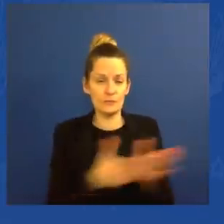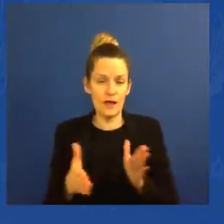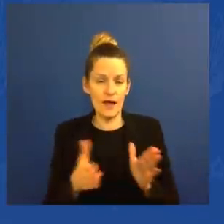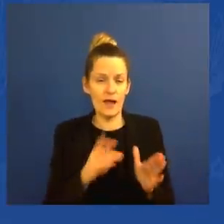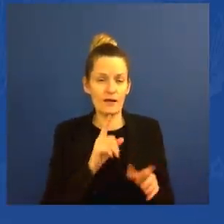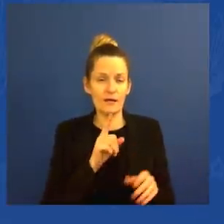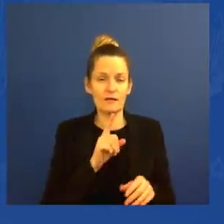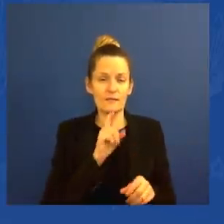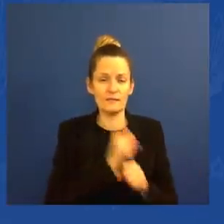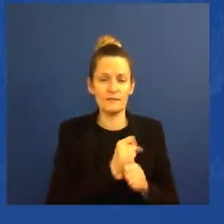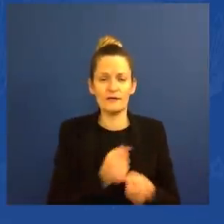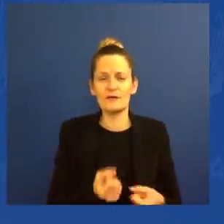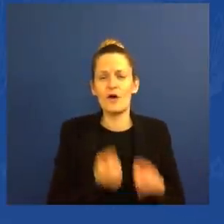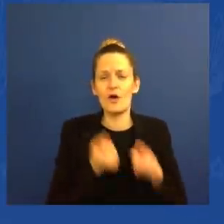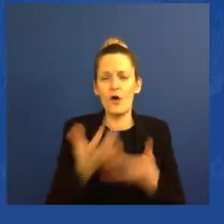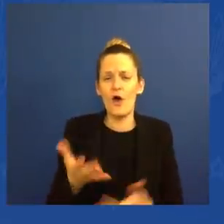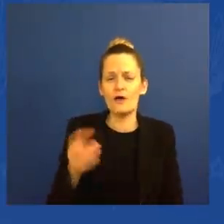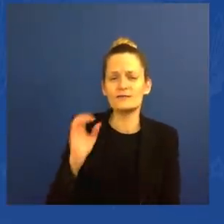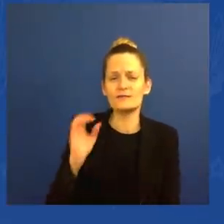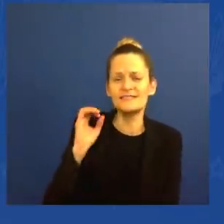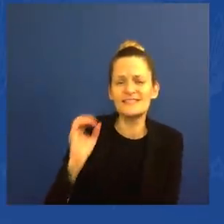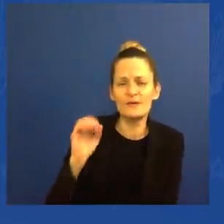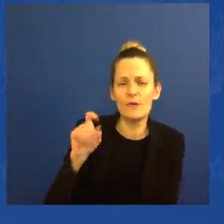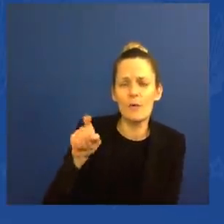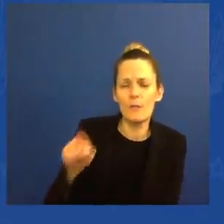0.3%. That's coming from the Fed.